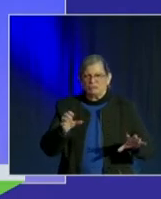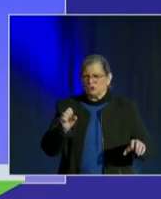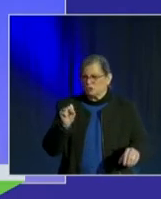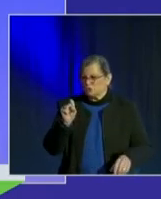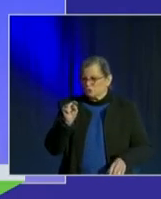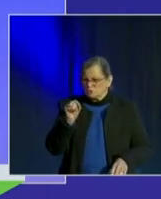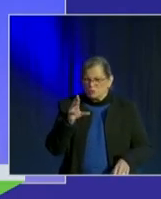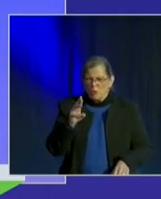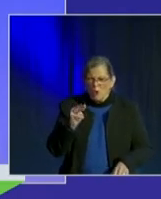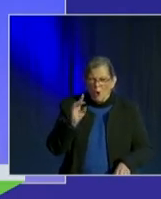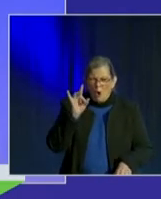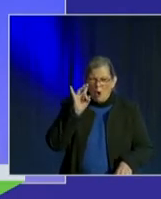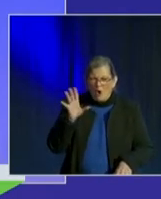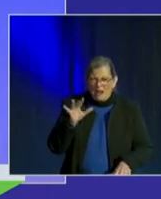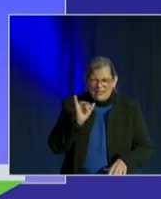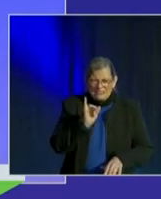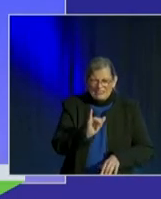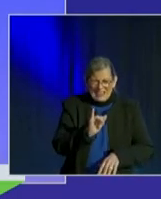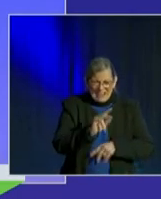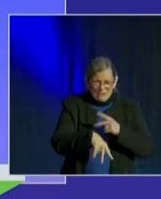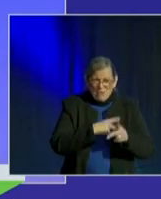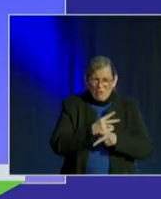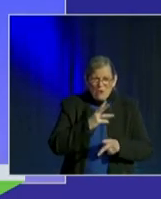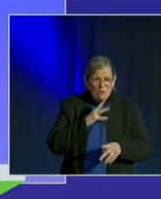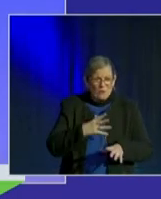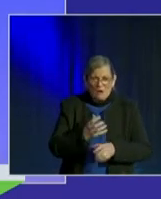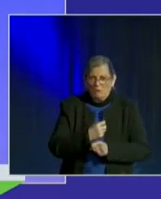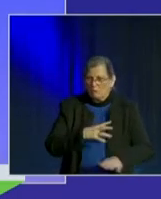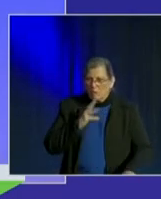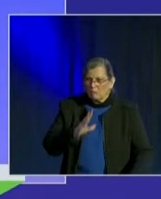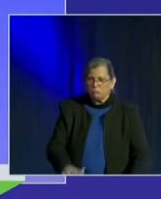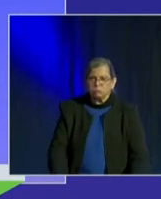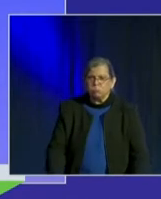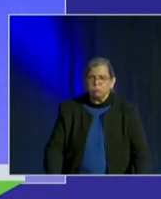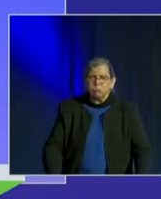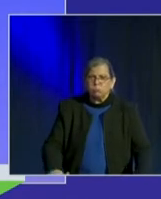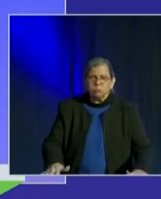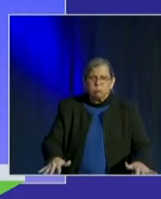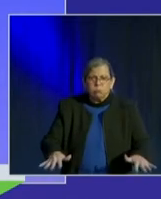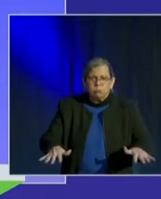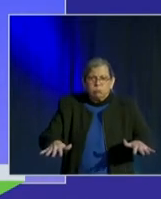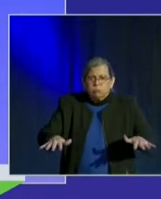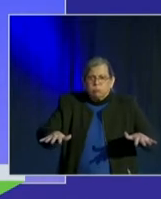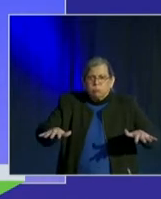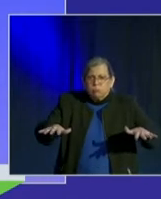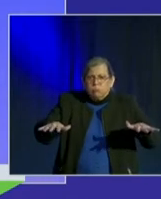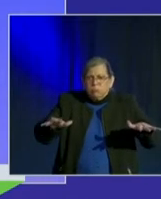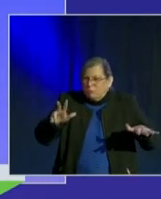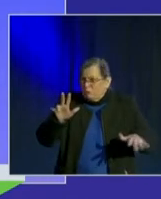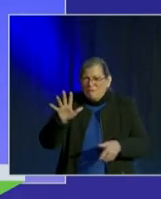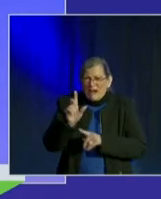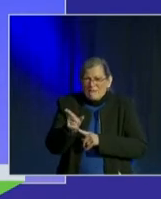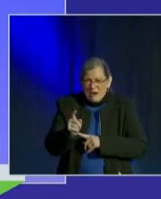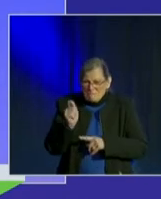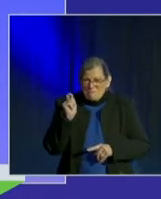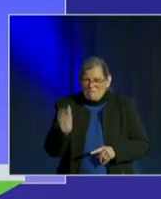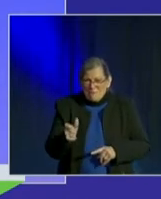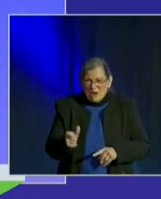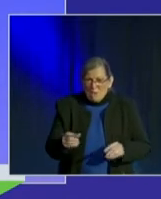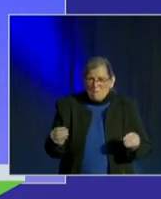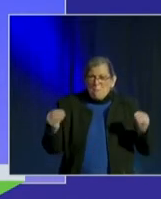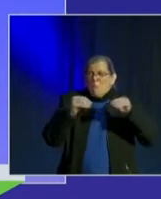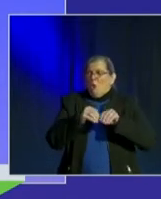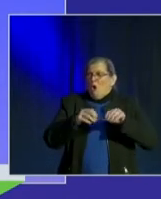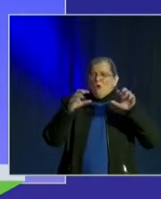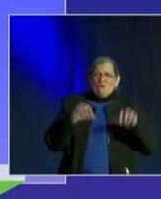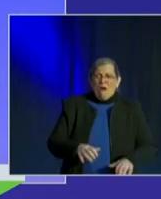of water that we received in the rain in 35 minutes was more rain than we